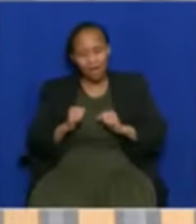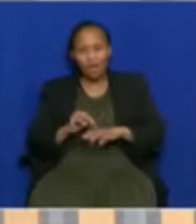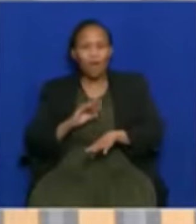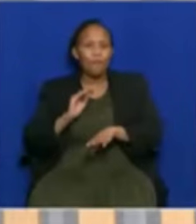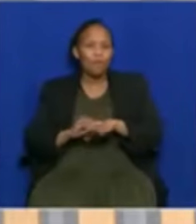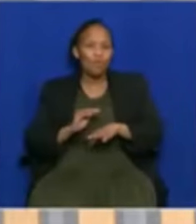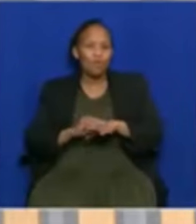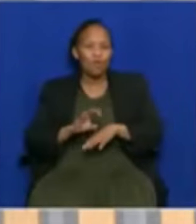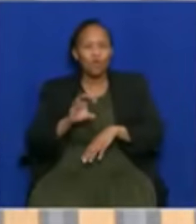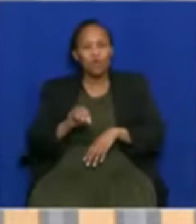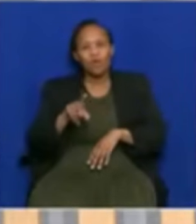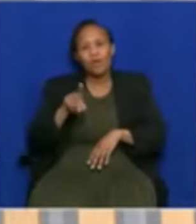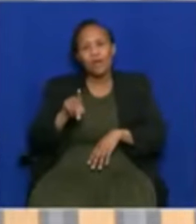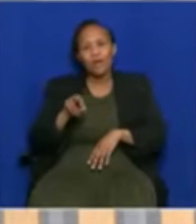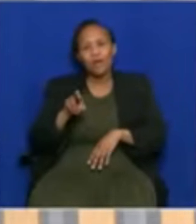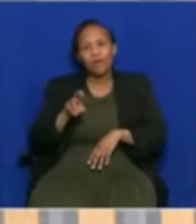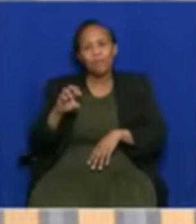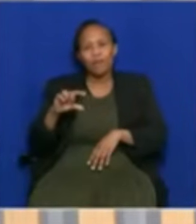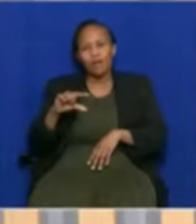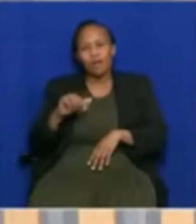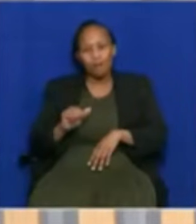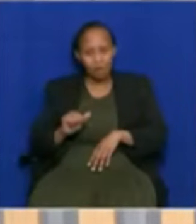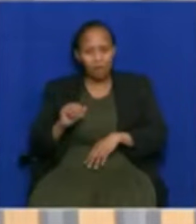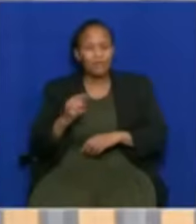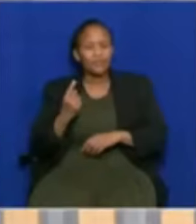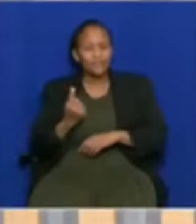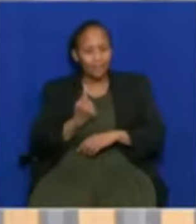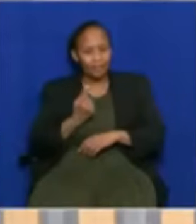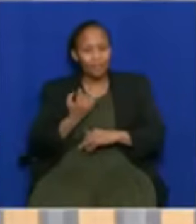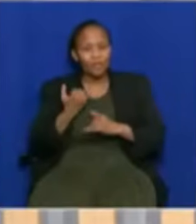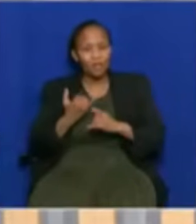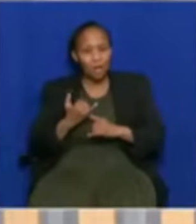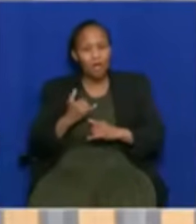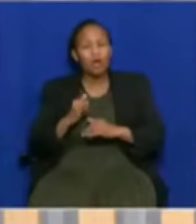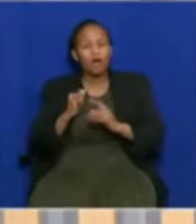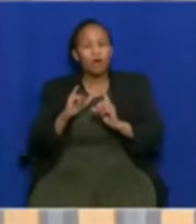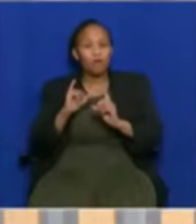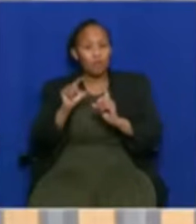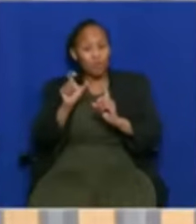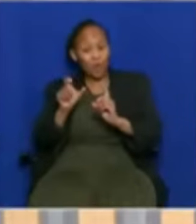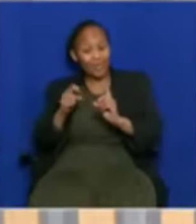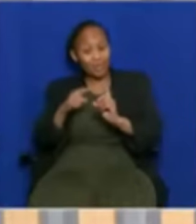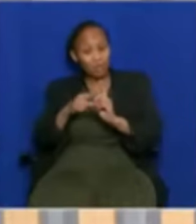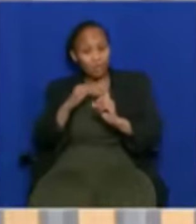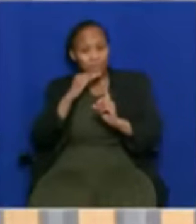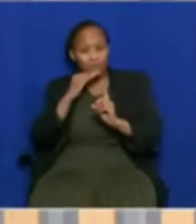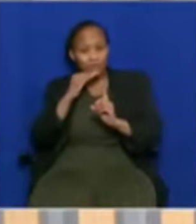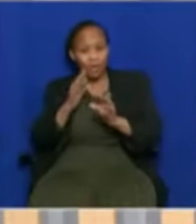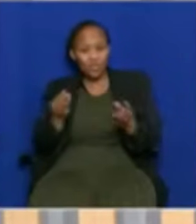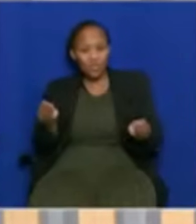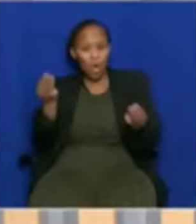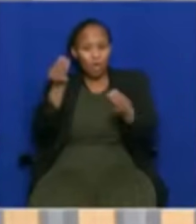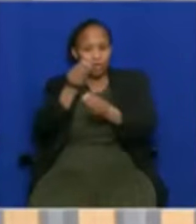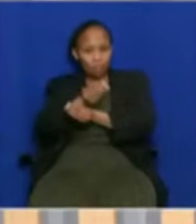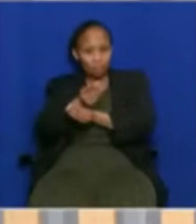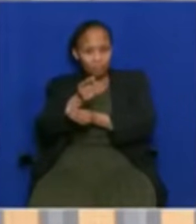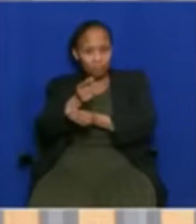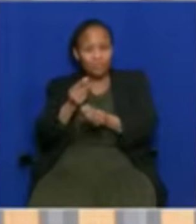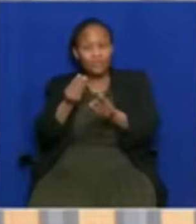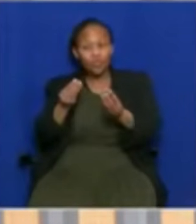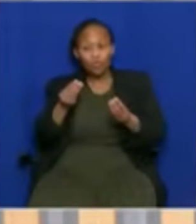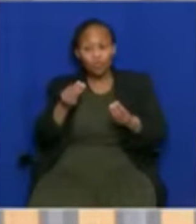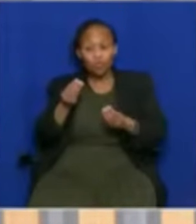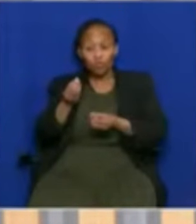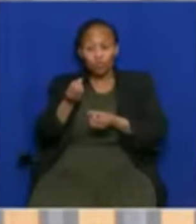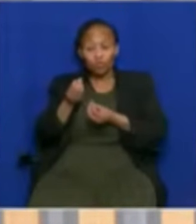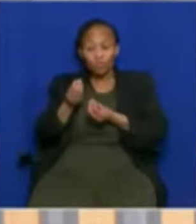itself, gratification is when you receive in exchange for something, and that something is what the